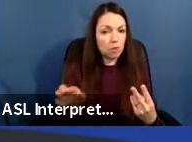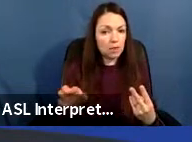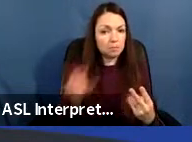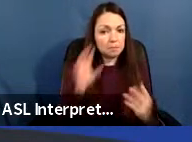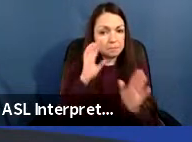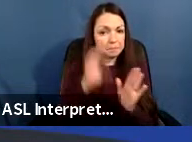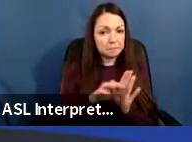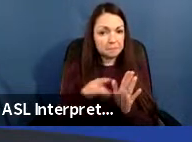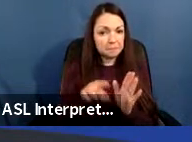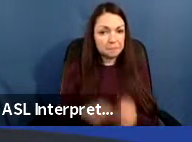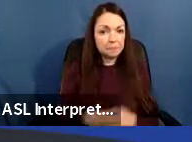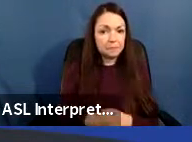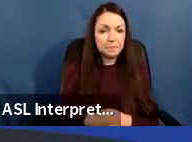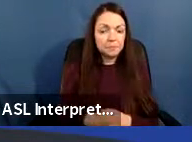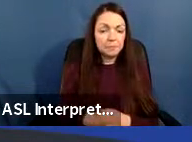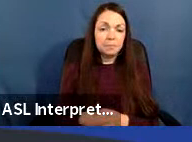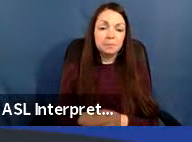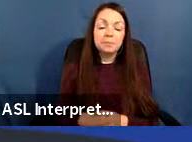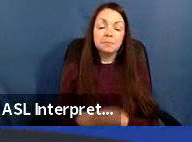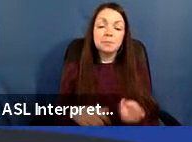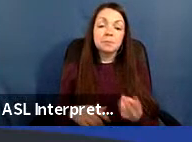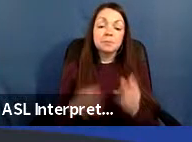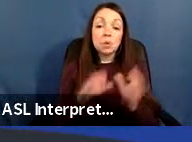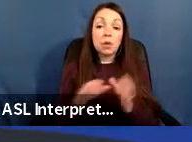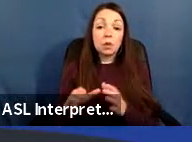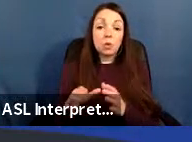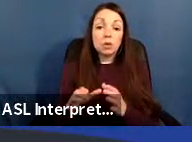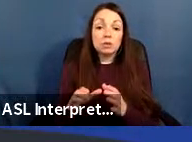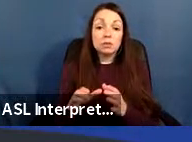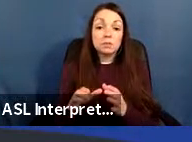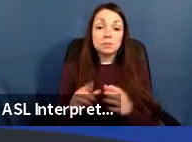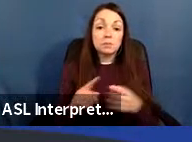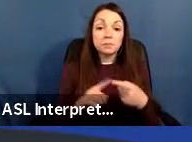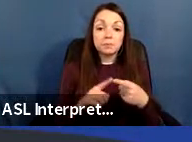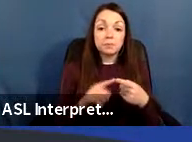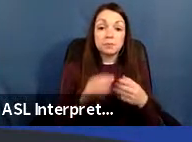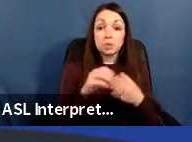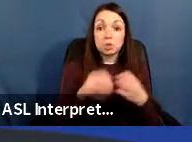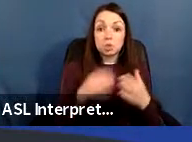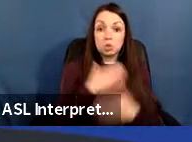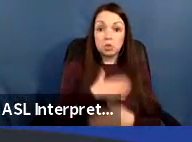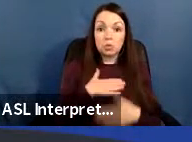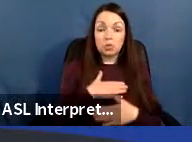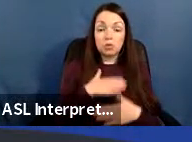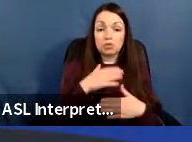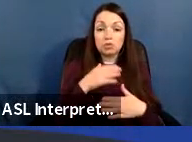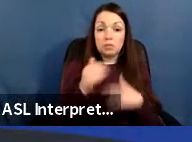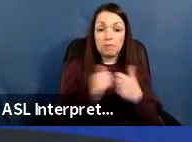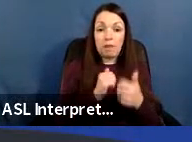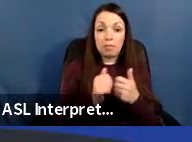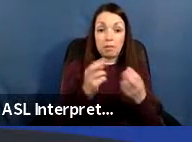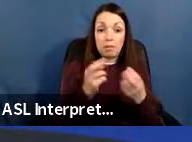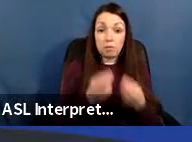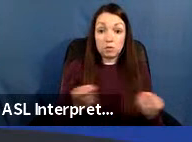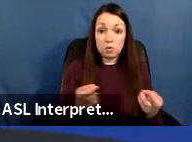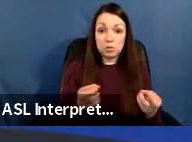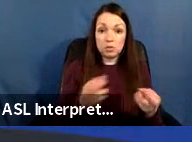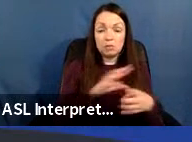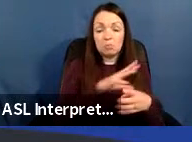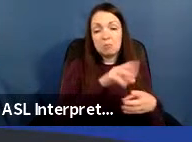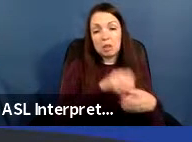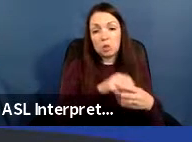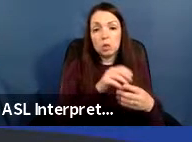screen. These 2 categories include student recreation and athletic resources, which covers